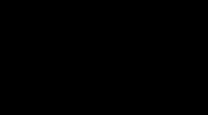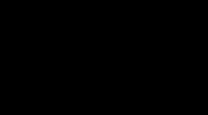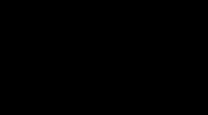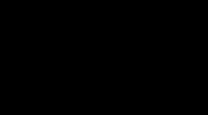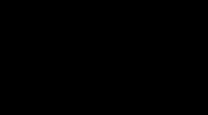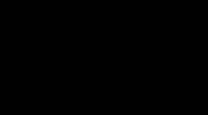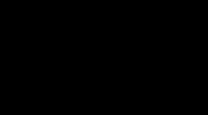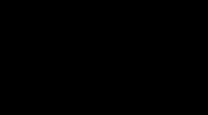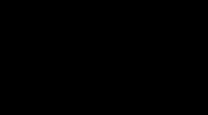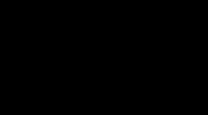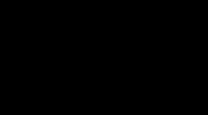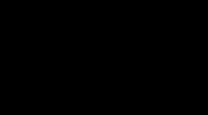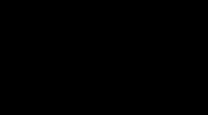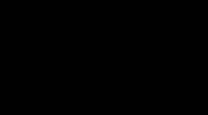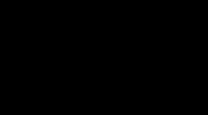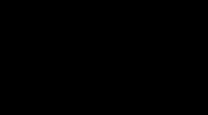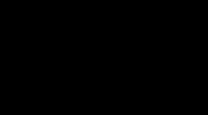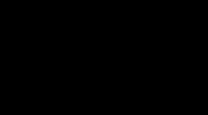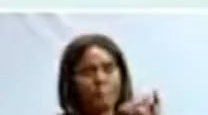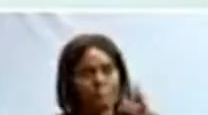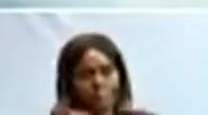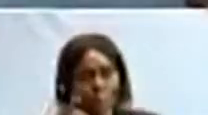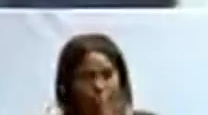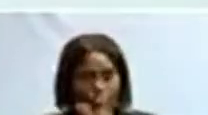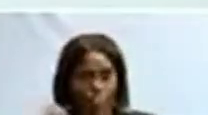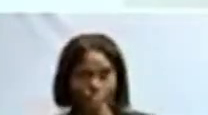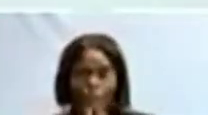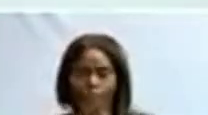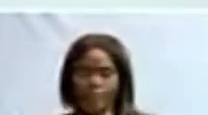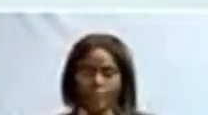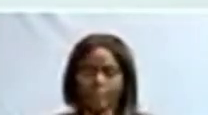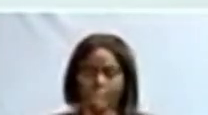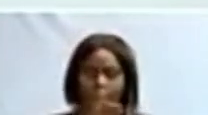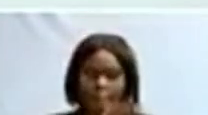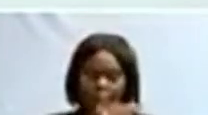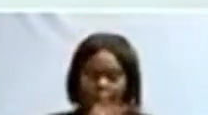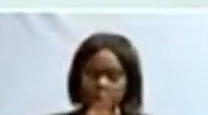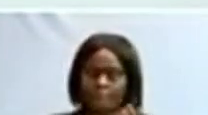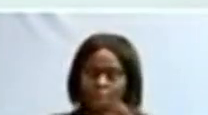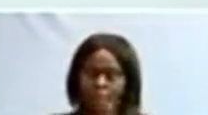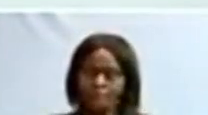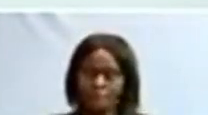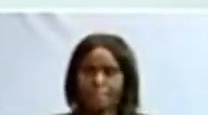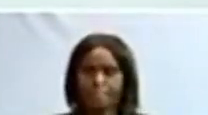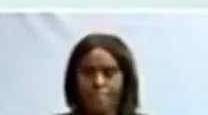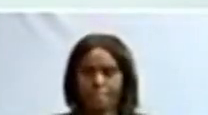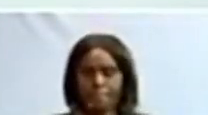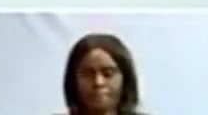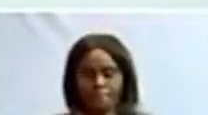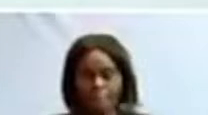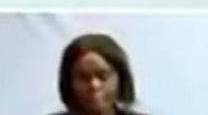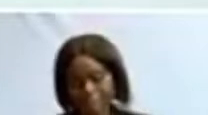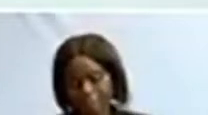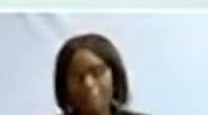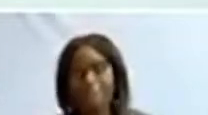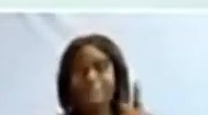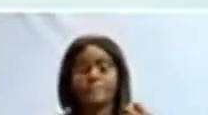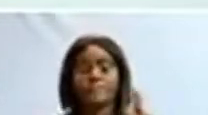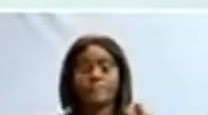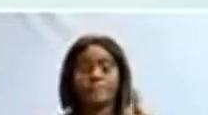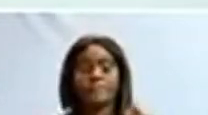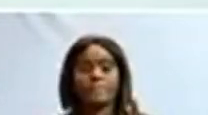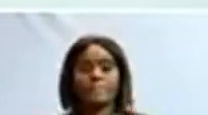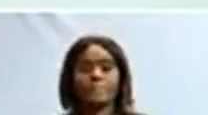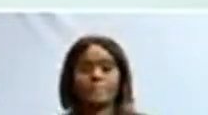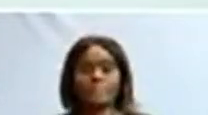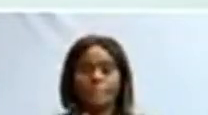through you, Chair, I take you to page 11.